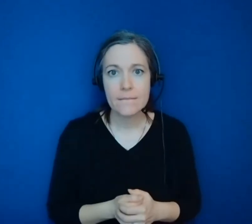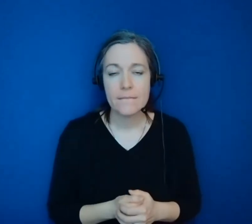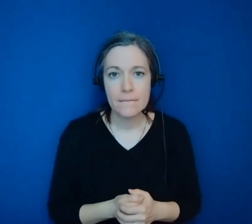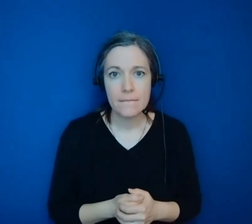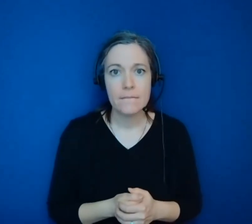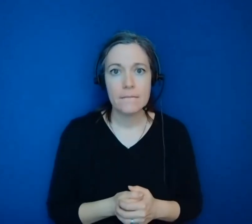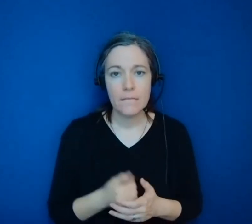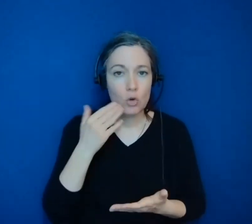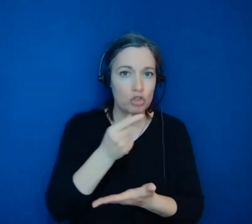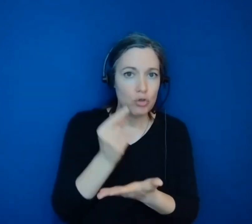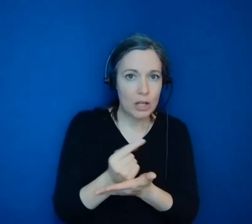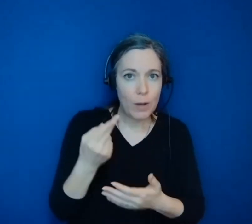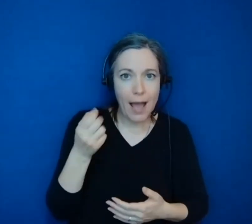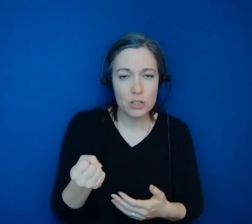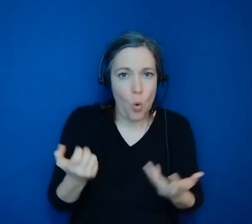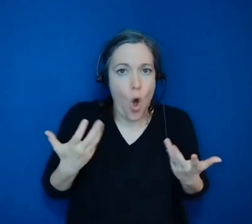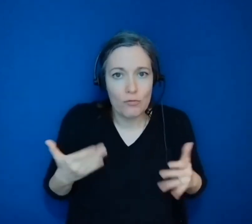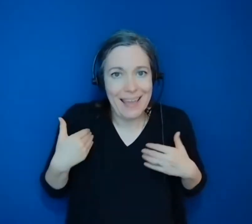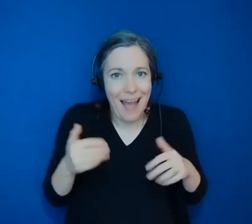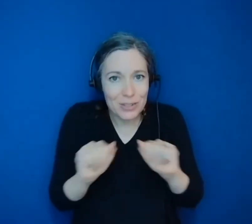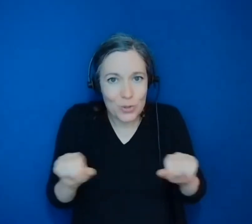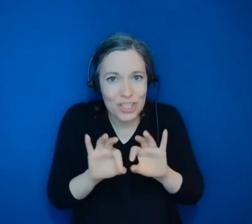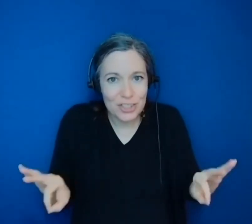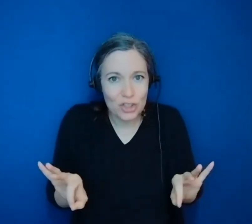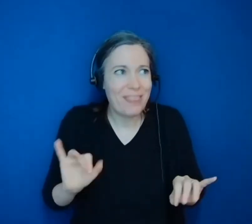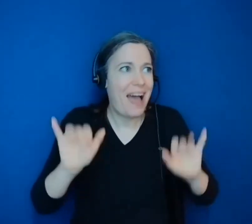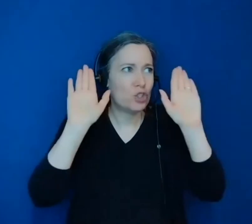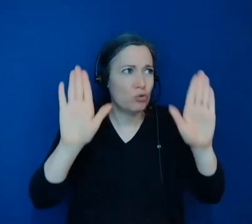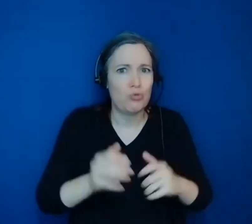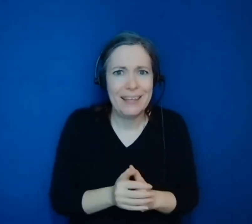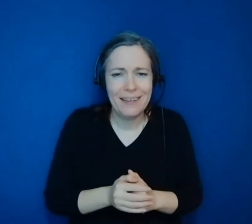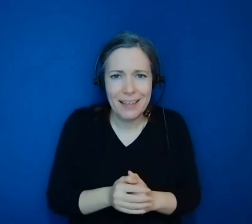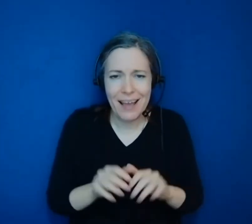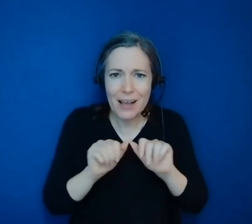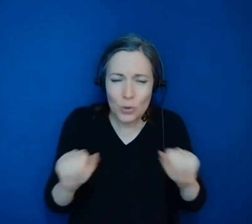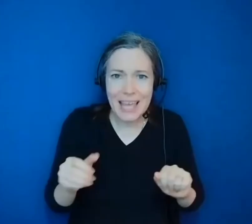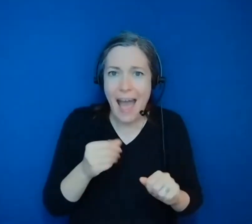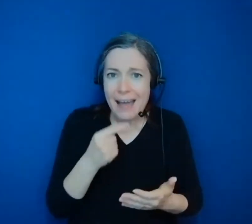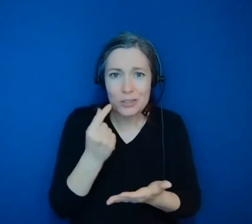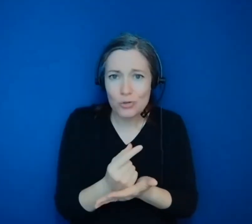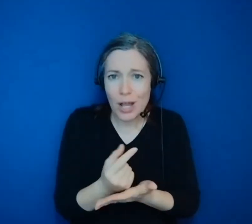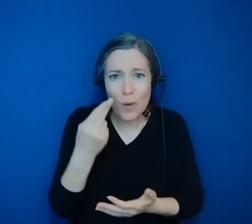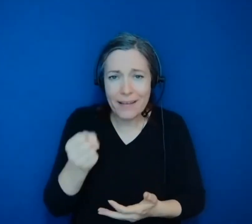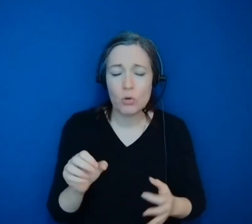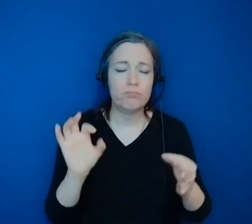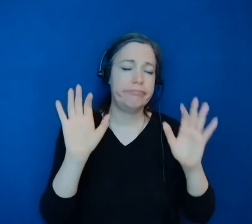high school. Having associates is great associates and you get your high school that's that's amazing.